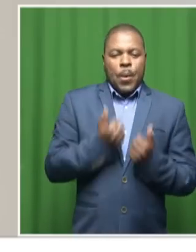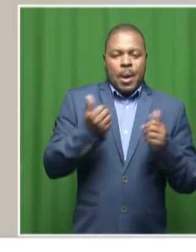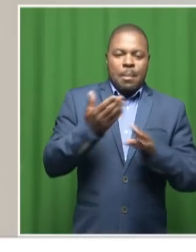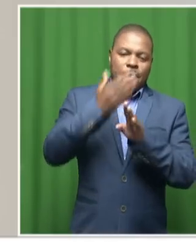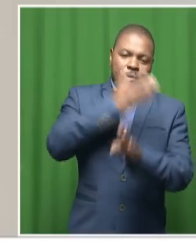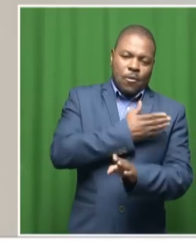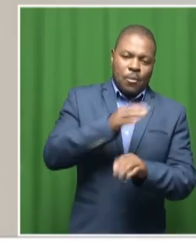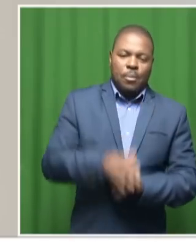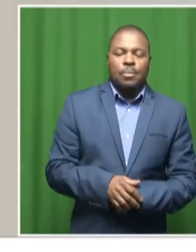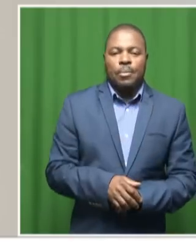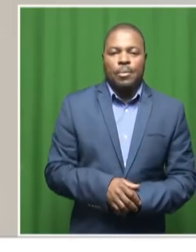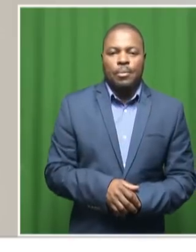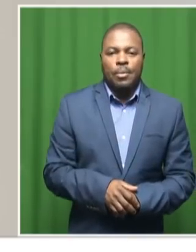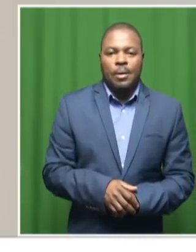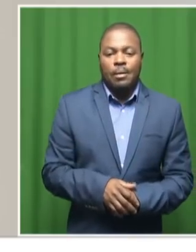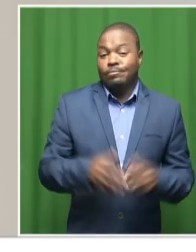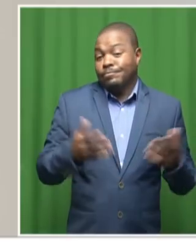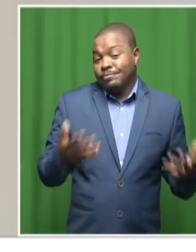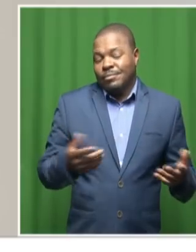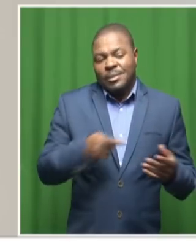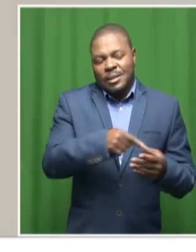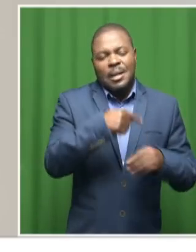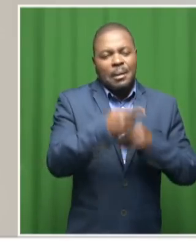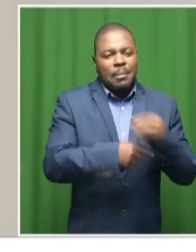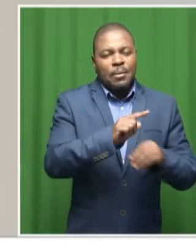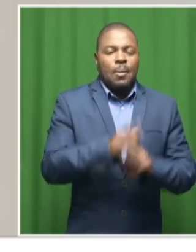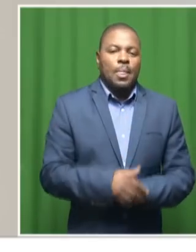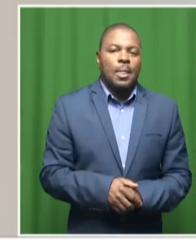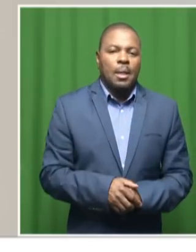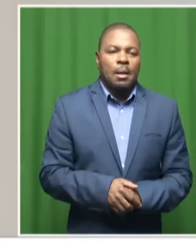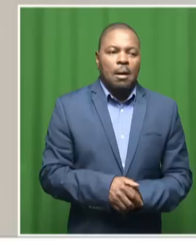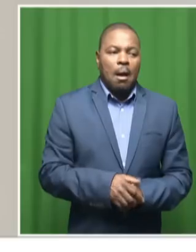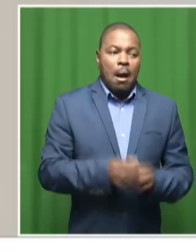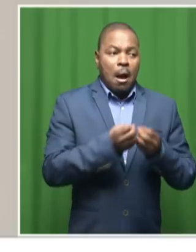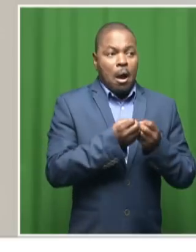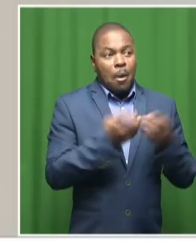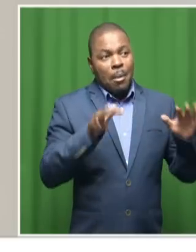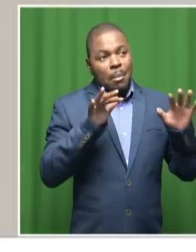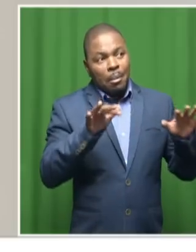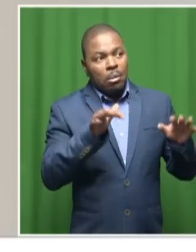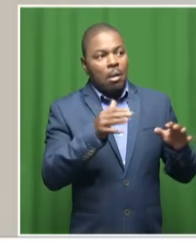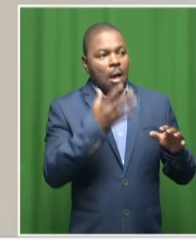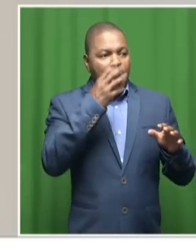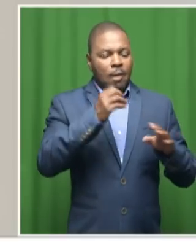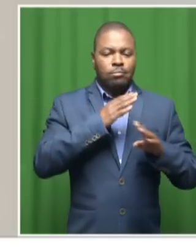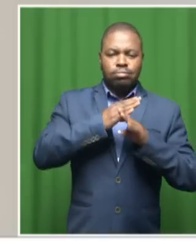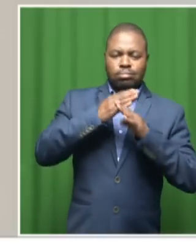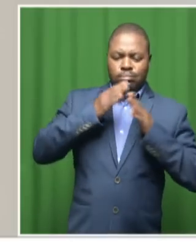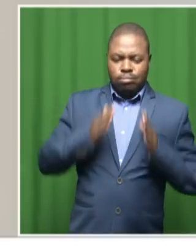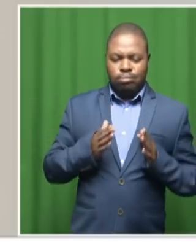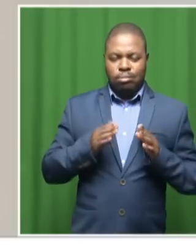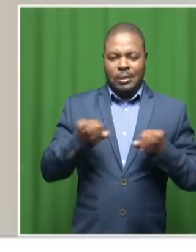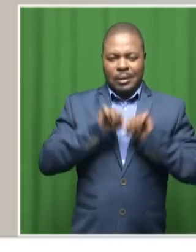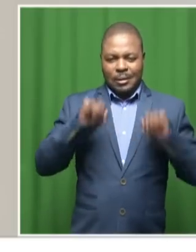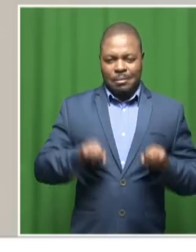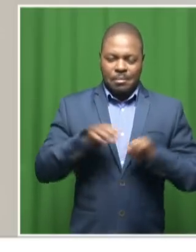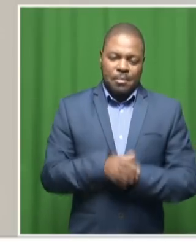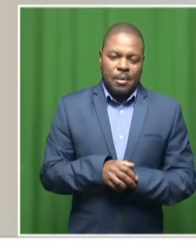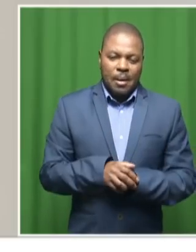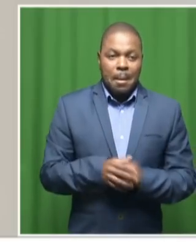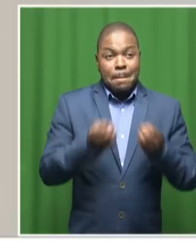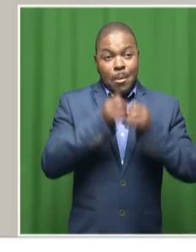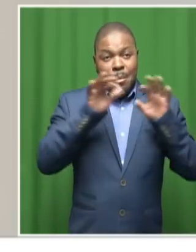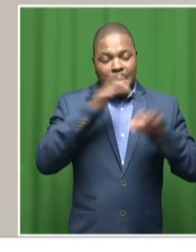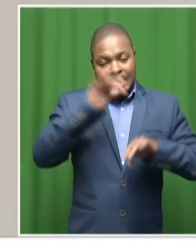wild virus variants. So it's all about how much immunity we have. And many of us have been sick